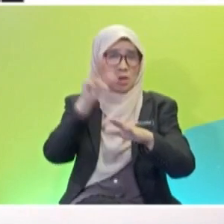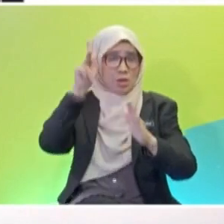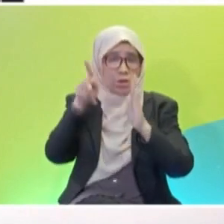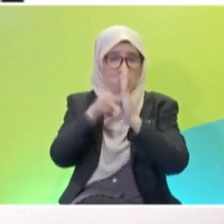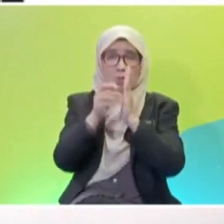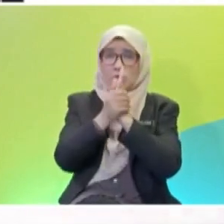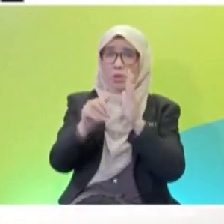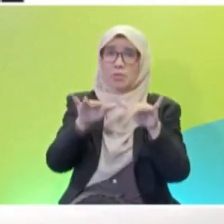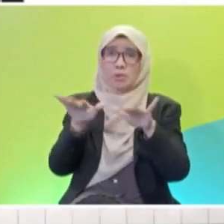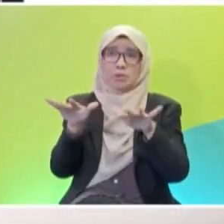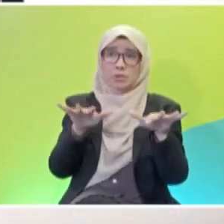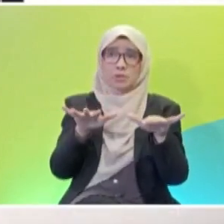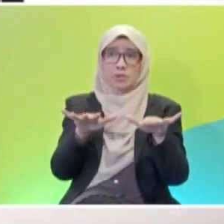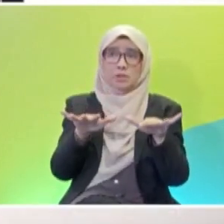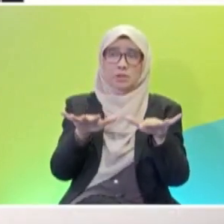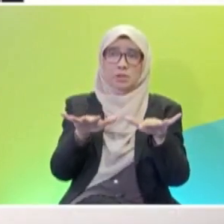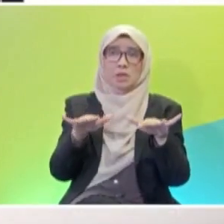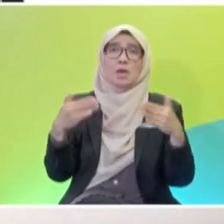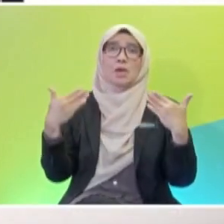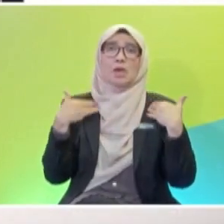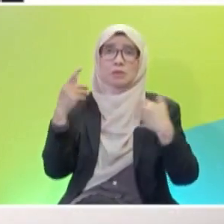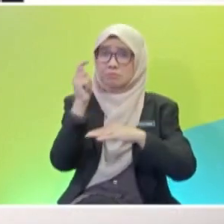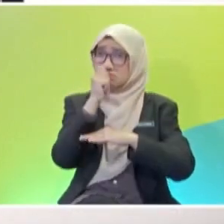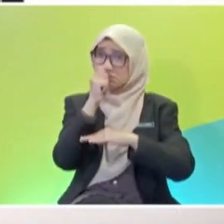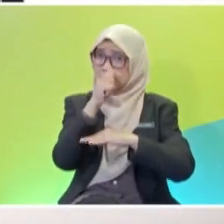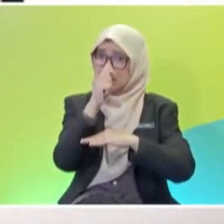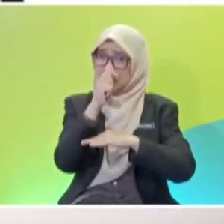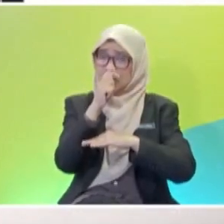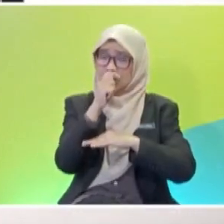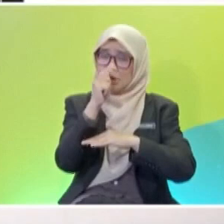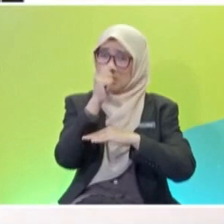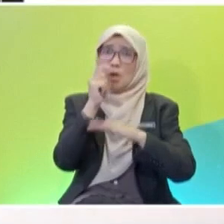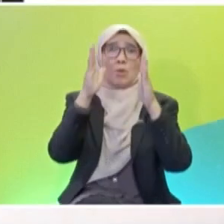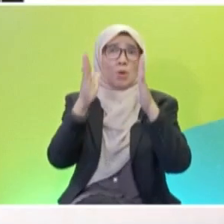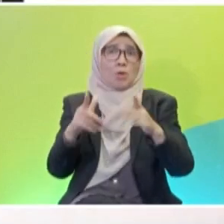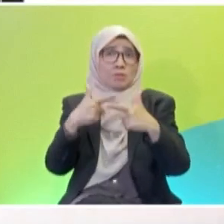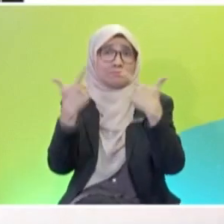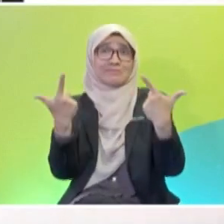then we are having a fake face and we are going to fake people. We're going to...